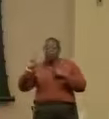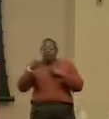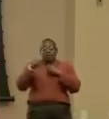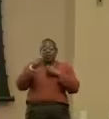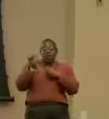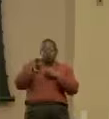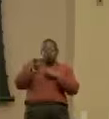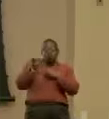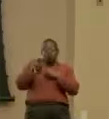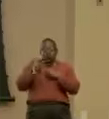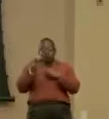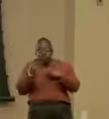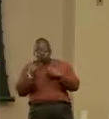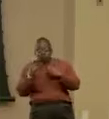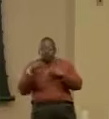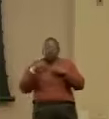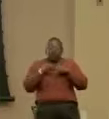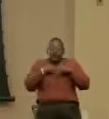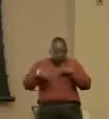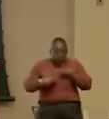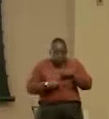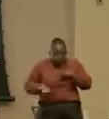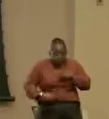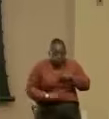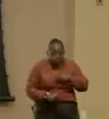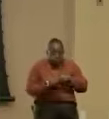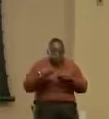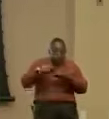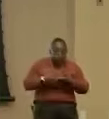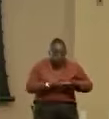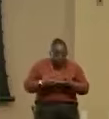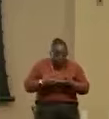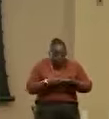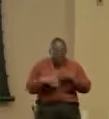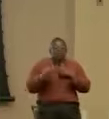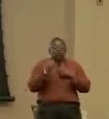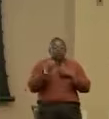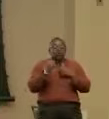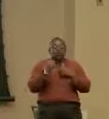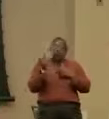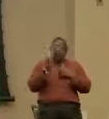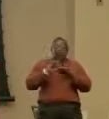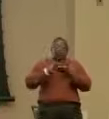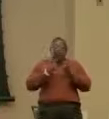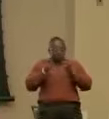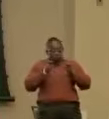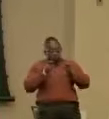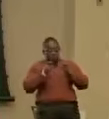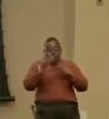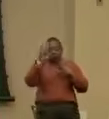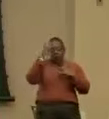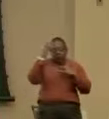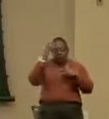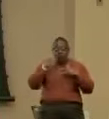similarly do not cross the placenta in 1st or 2nd trimester. So if they're required to control disease, baby does not